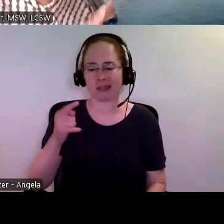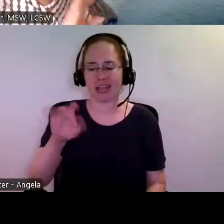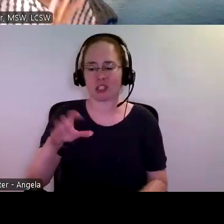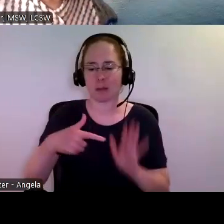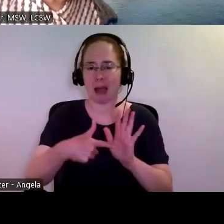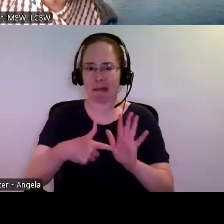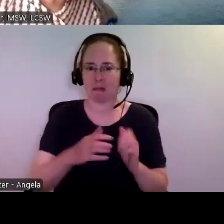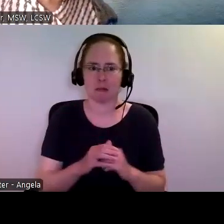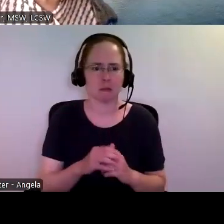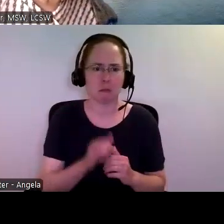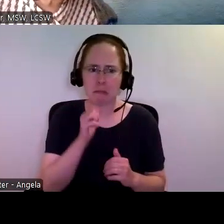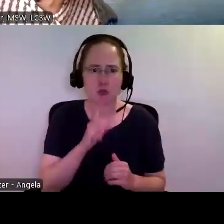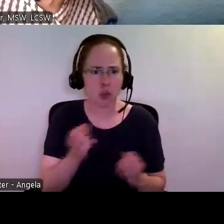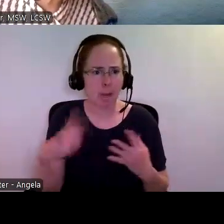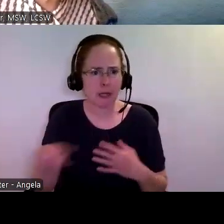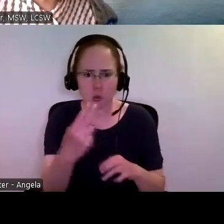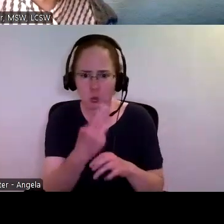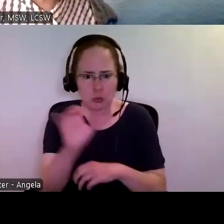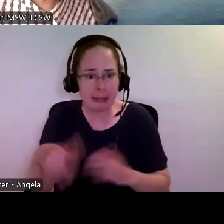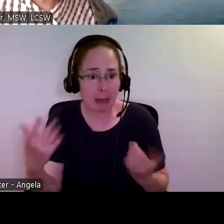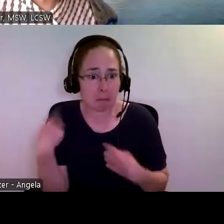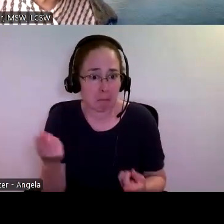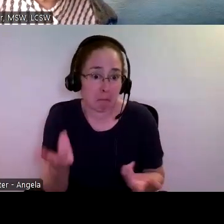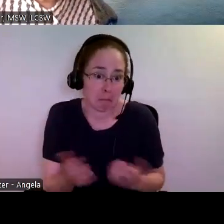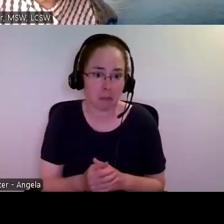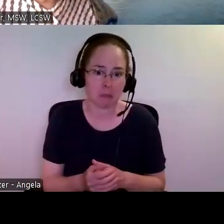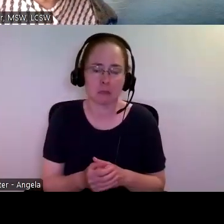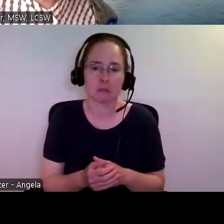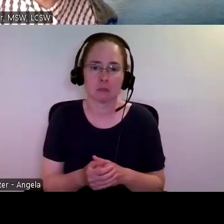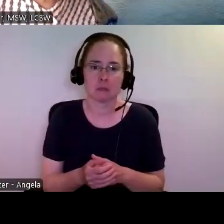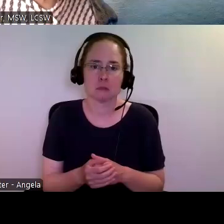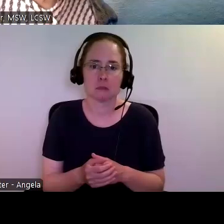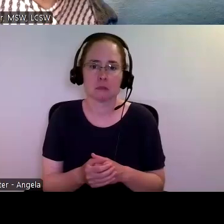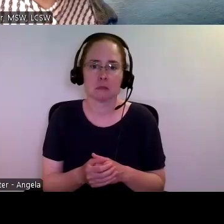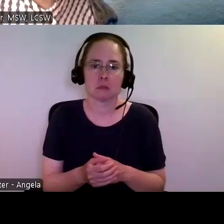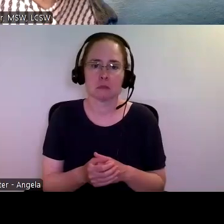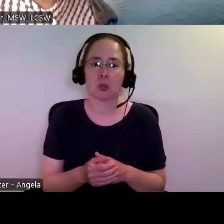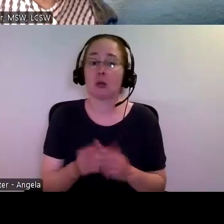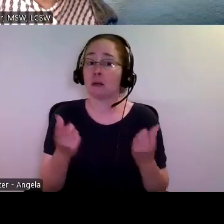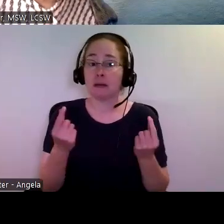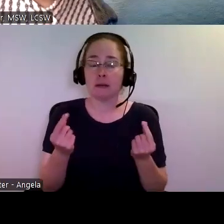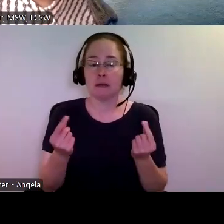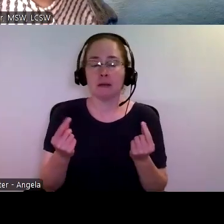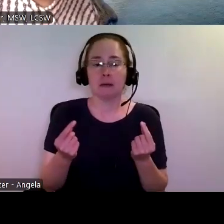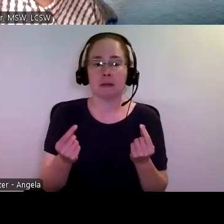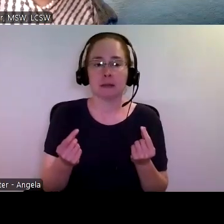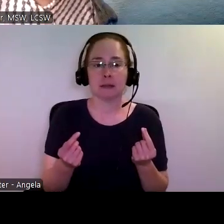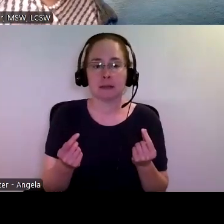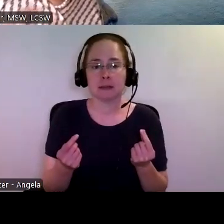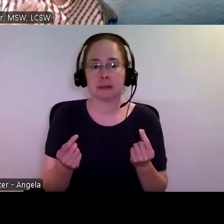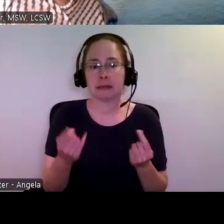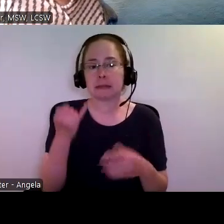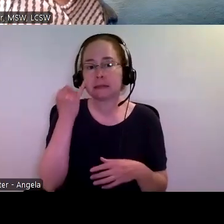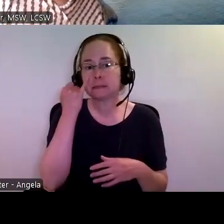not sure how many of you use this, but it essentially breaks down, if you have